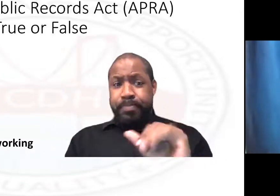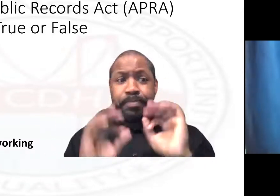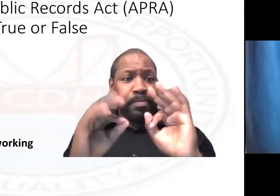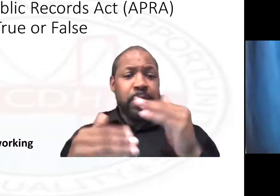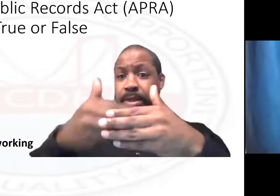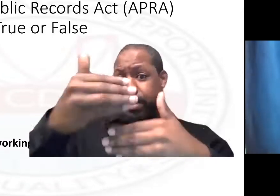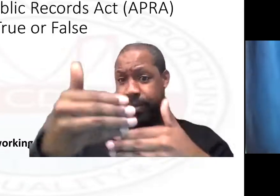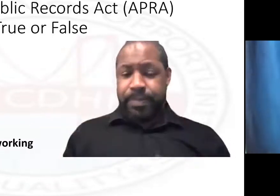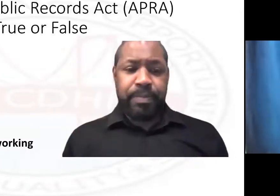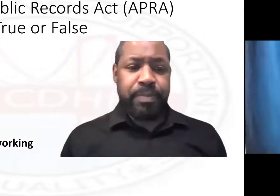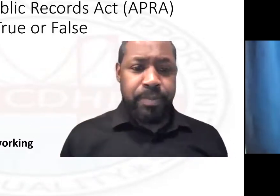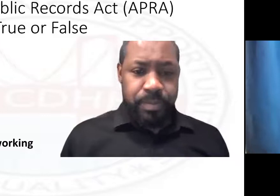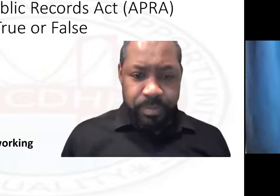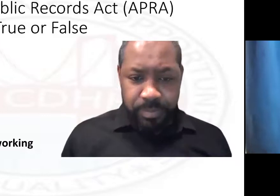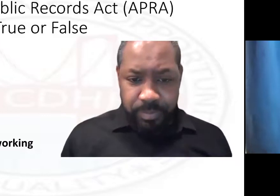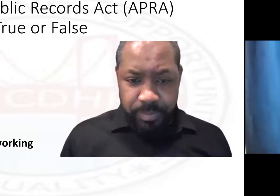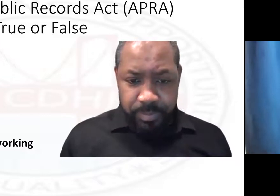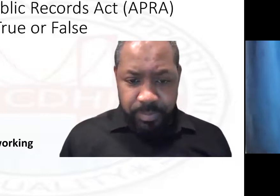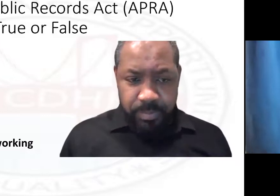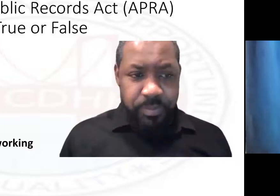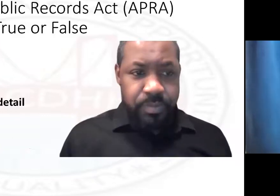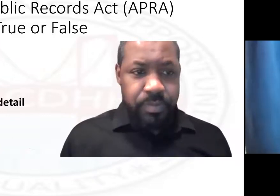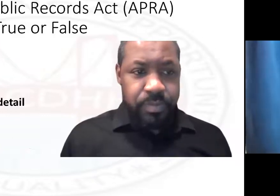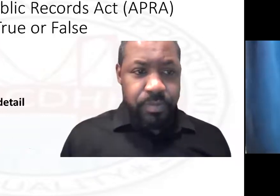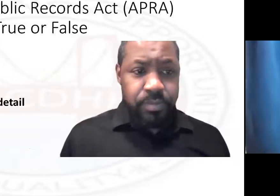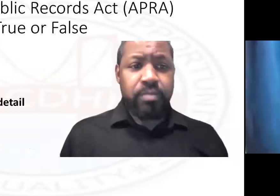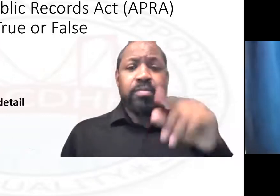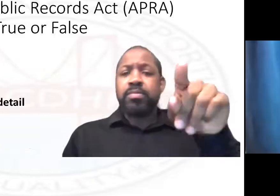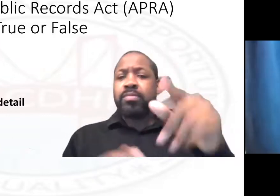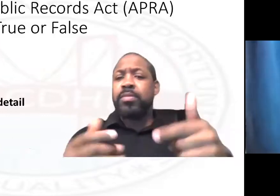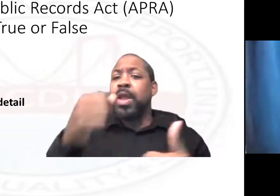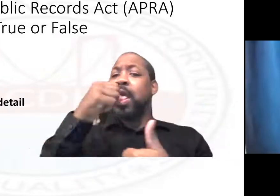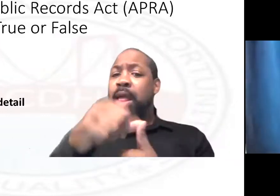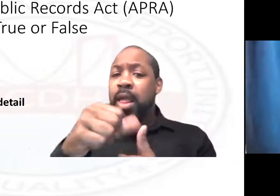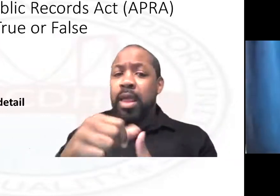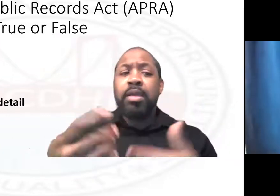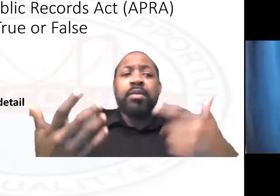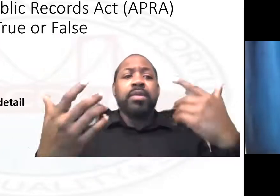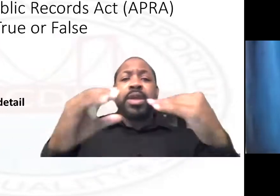in-house information, so it is not required to be given according to the APRA.